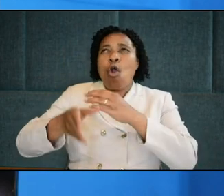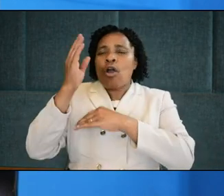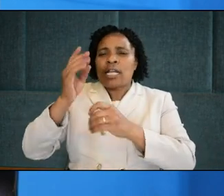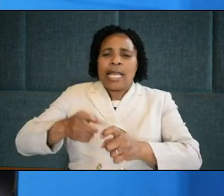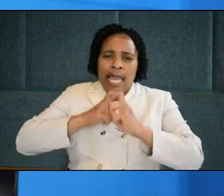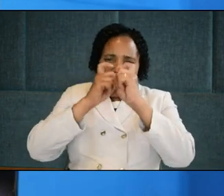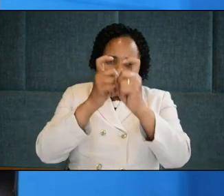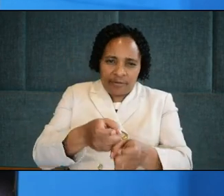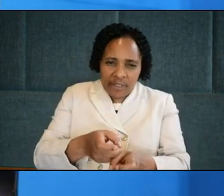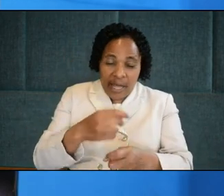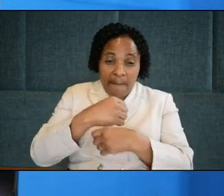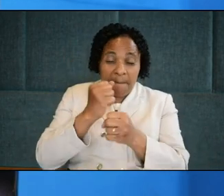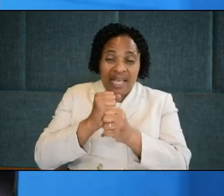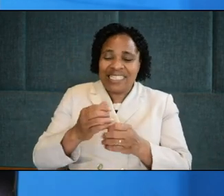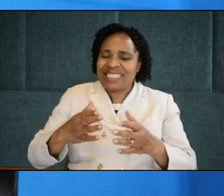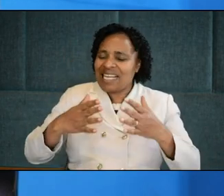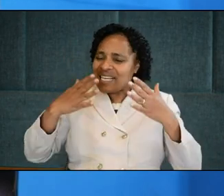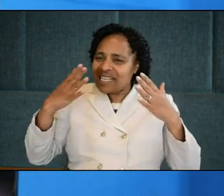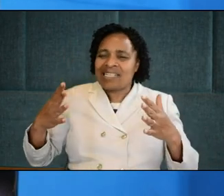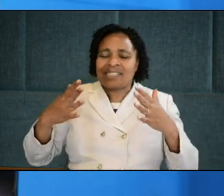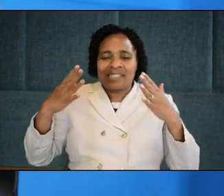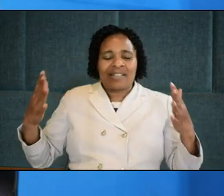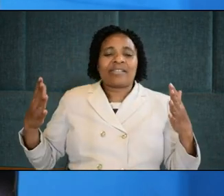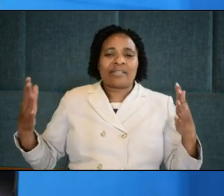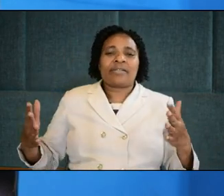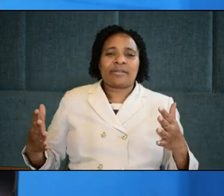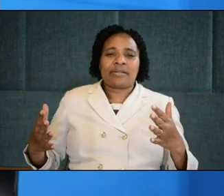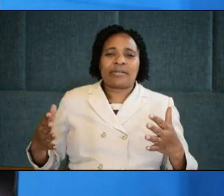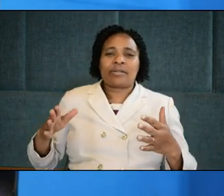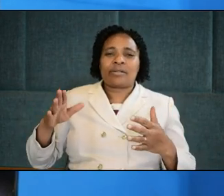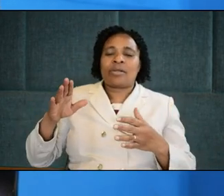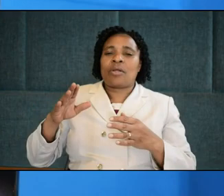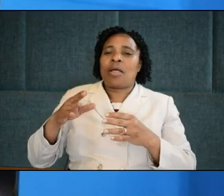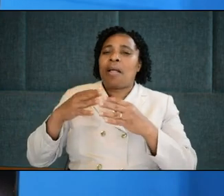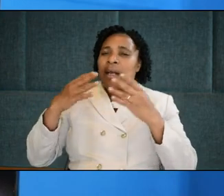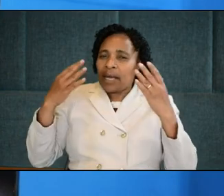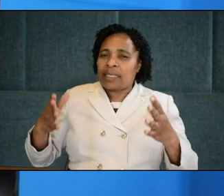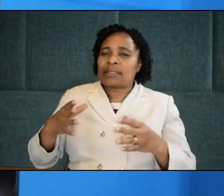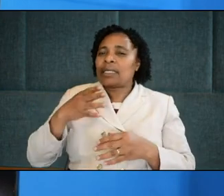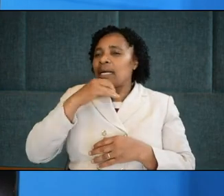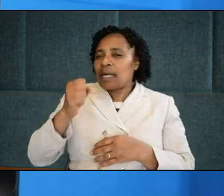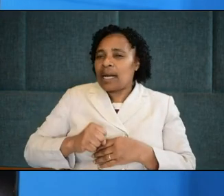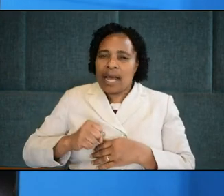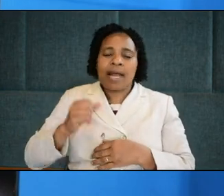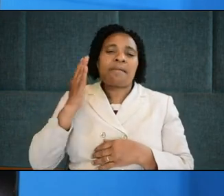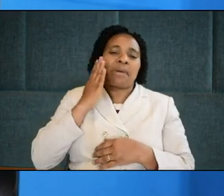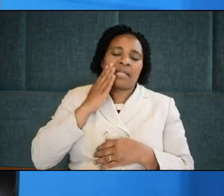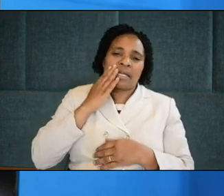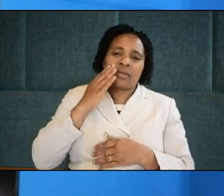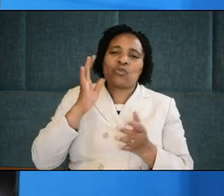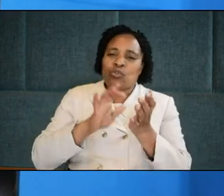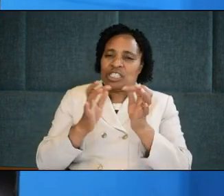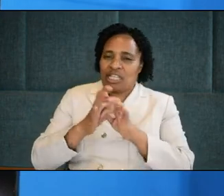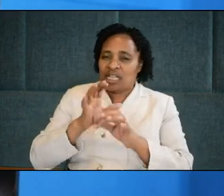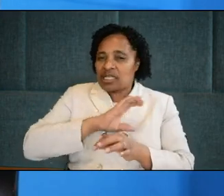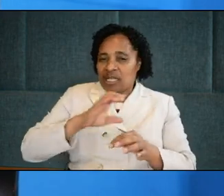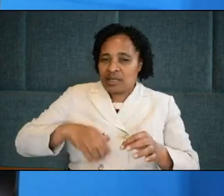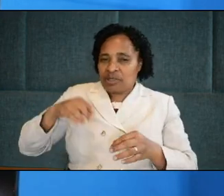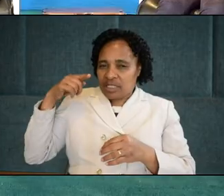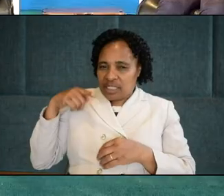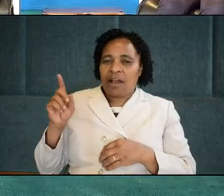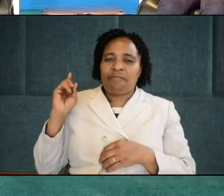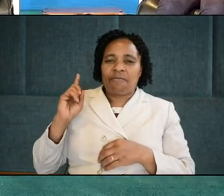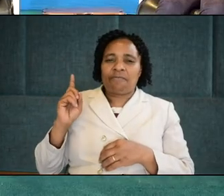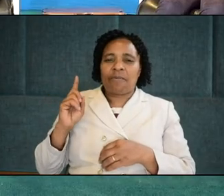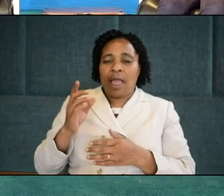for that by making her the great, great, great, great, I don't know how many greats, grandmother to Jesus Christ himself.